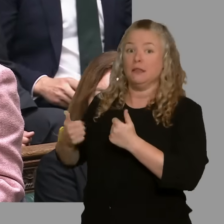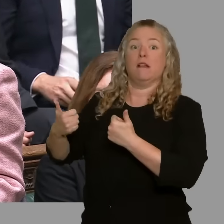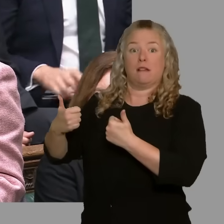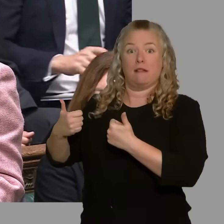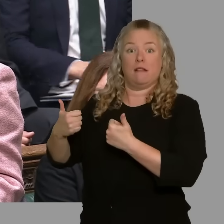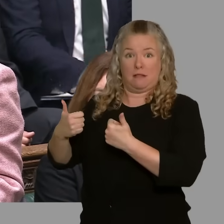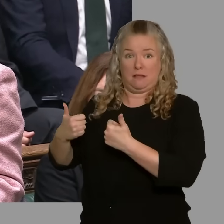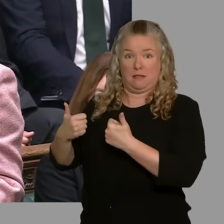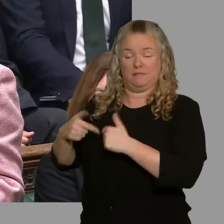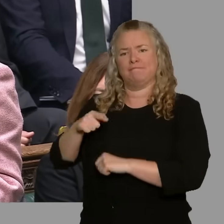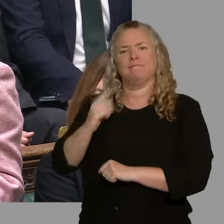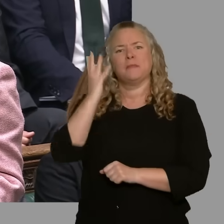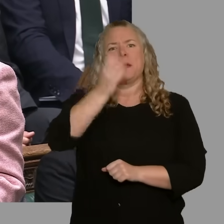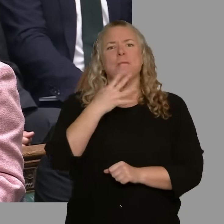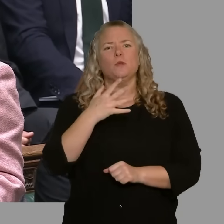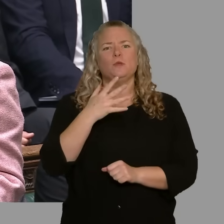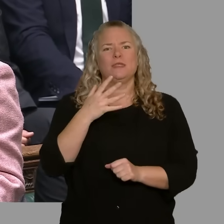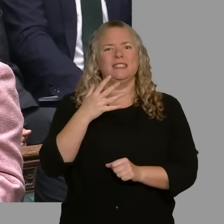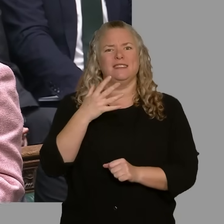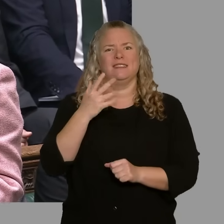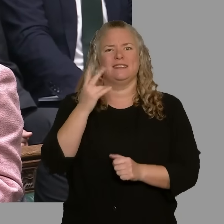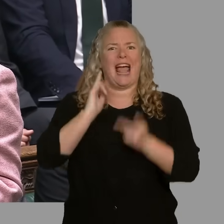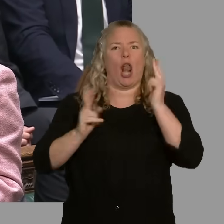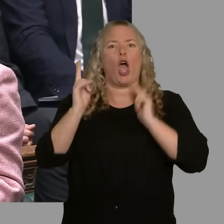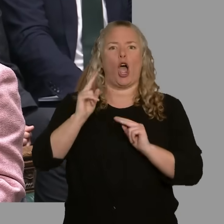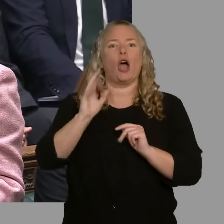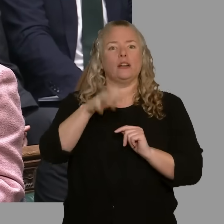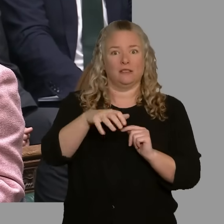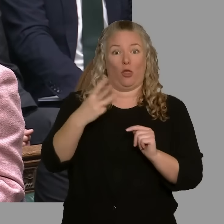the year in VAT, employers' national